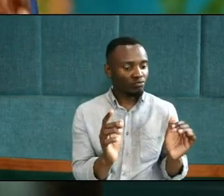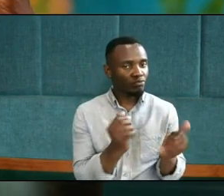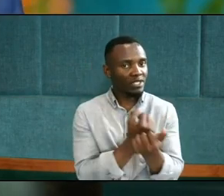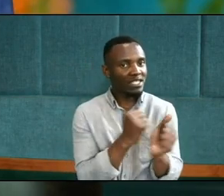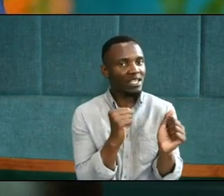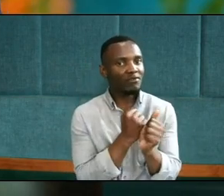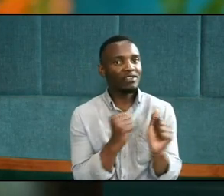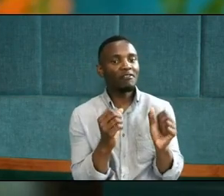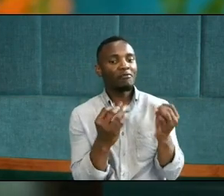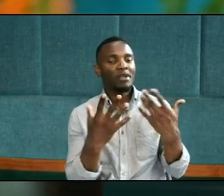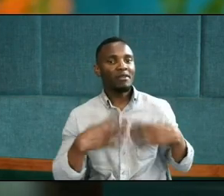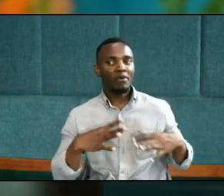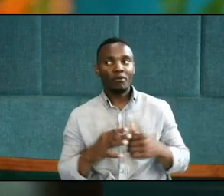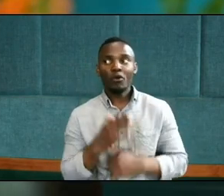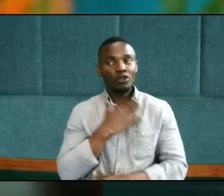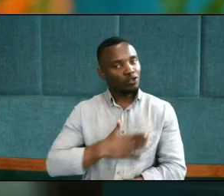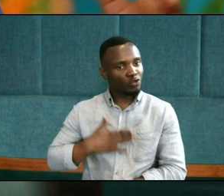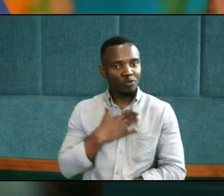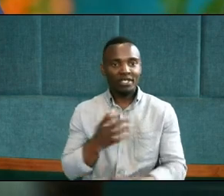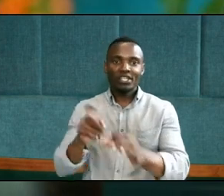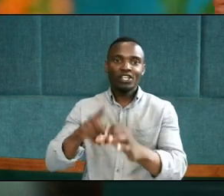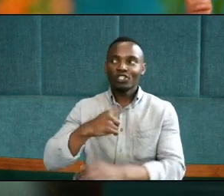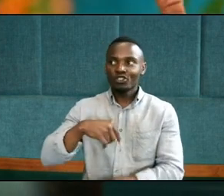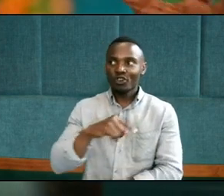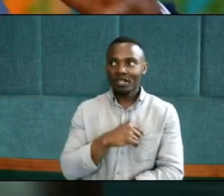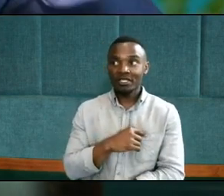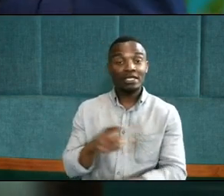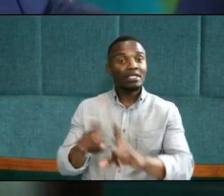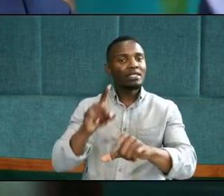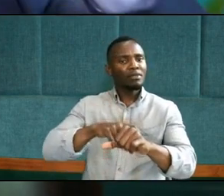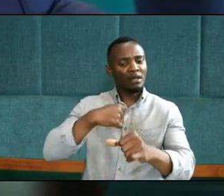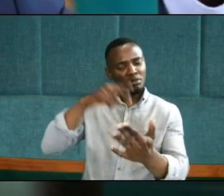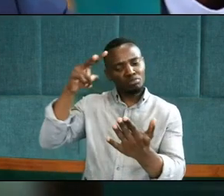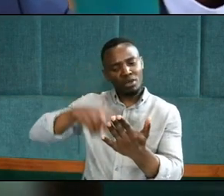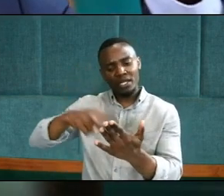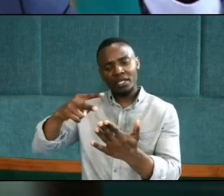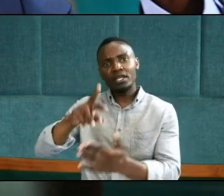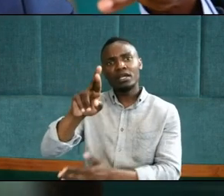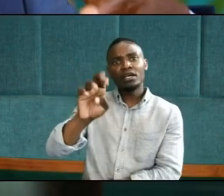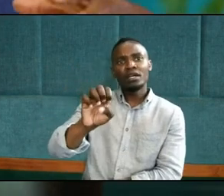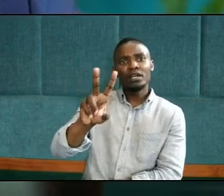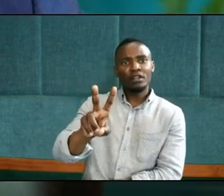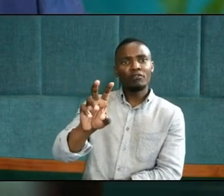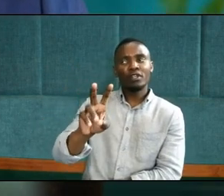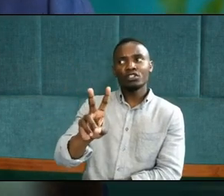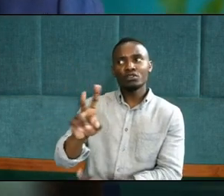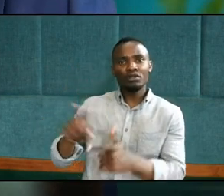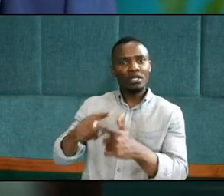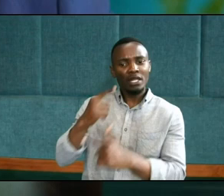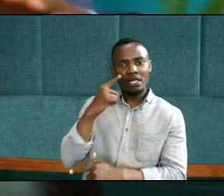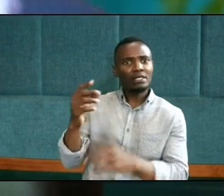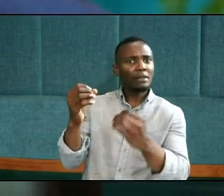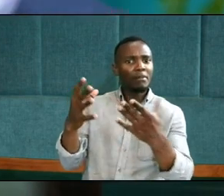So, please, be one of these. When I look at the book of Revelation and see the many people who John